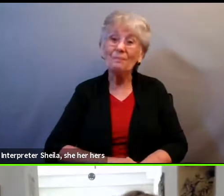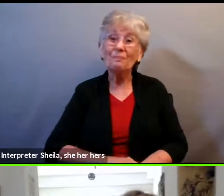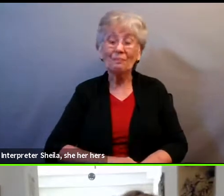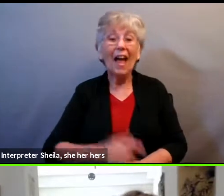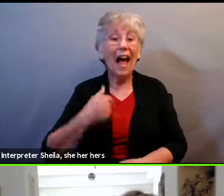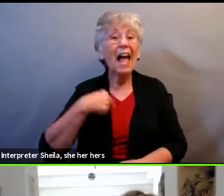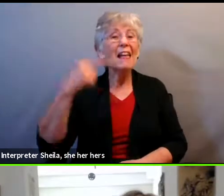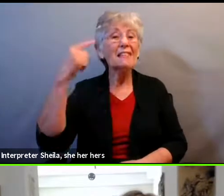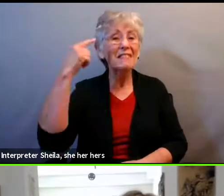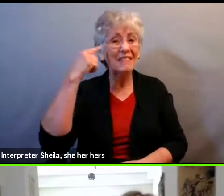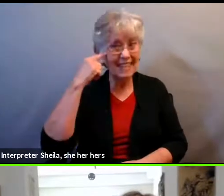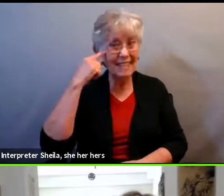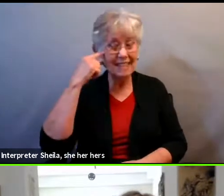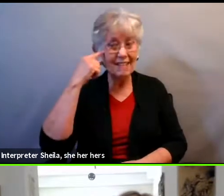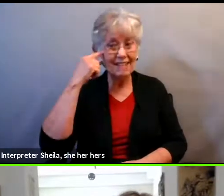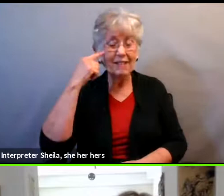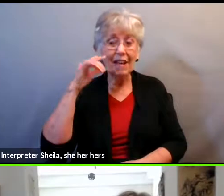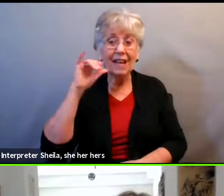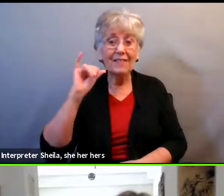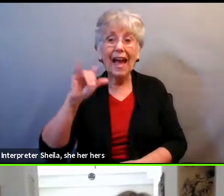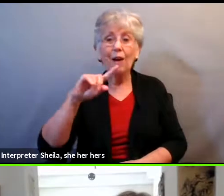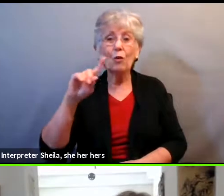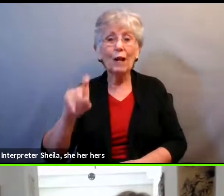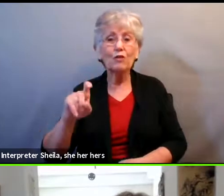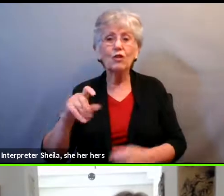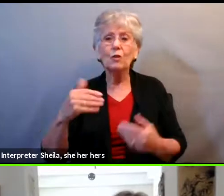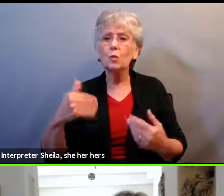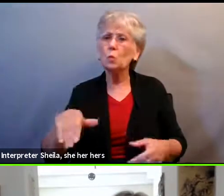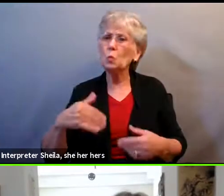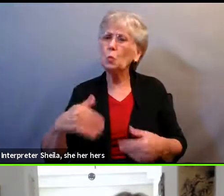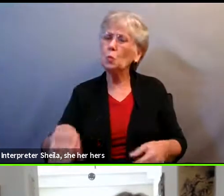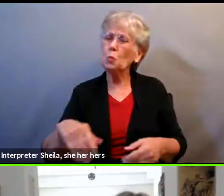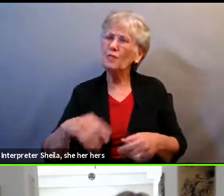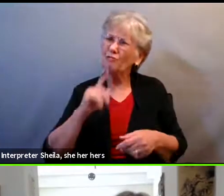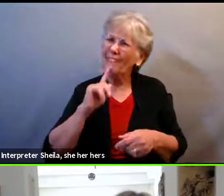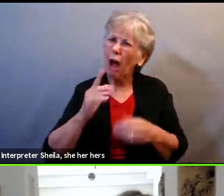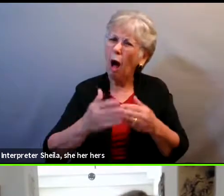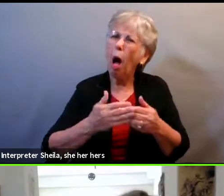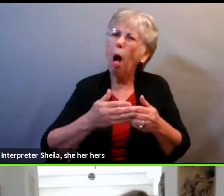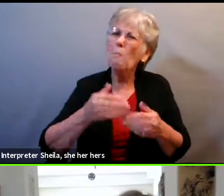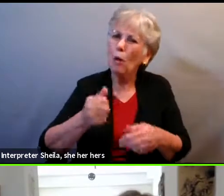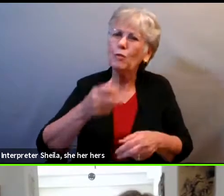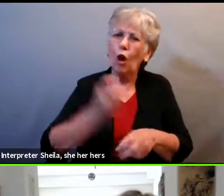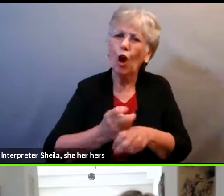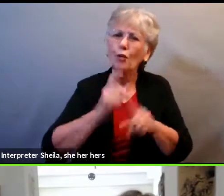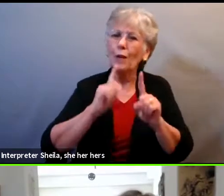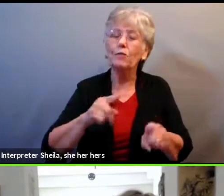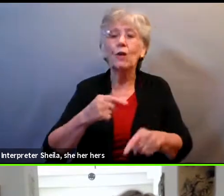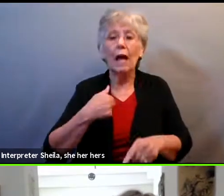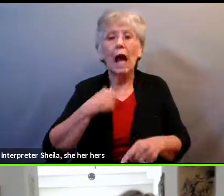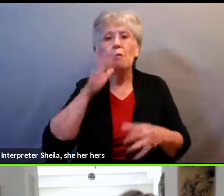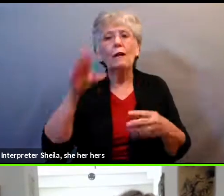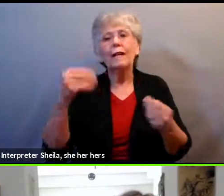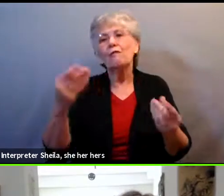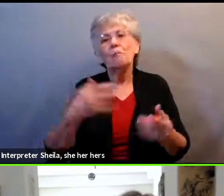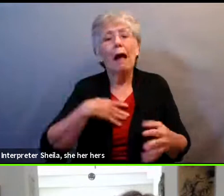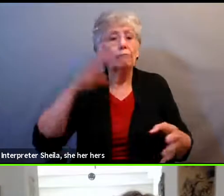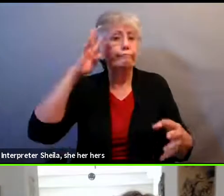I think it's a question that's almost difficult to answer. So I'll just, give you random